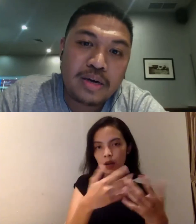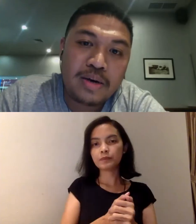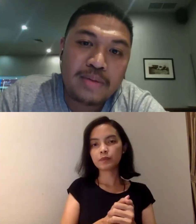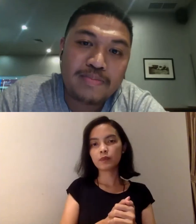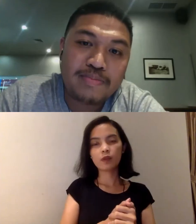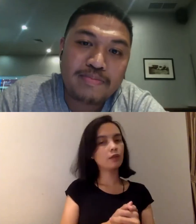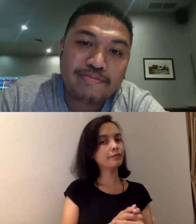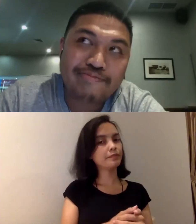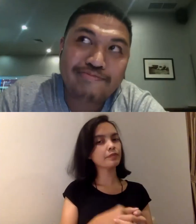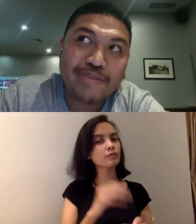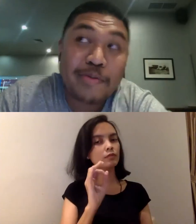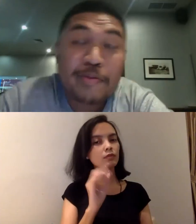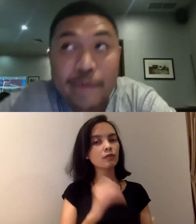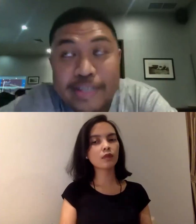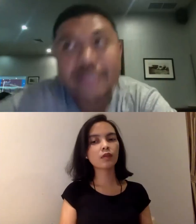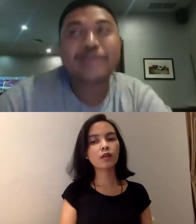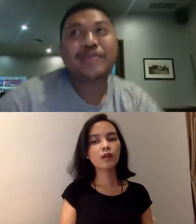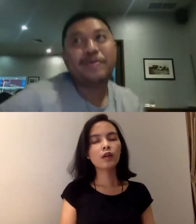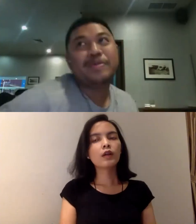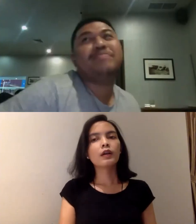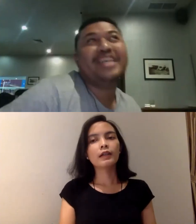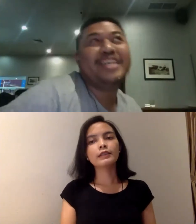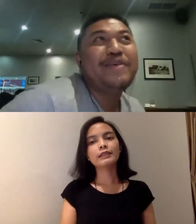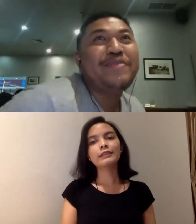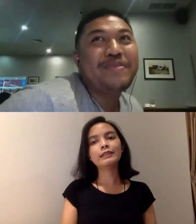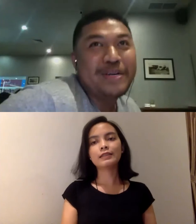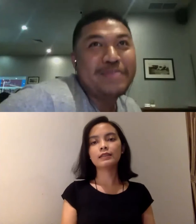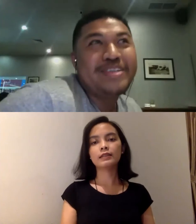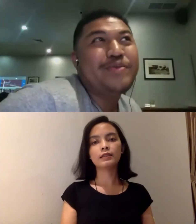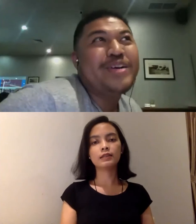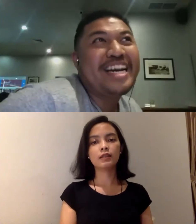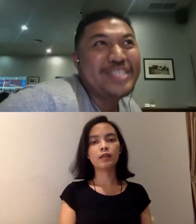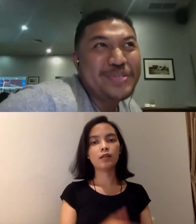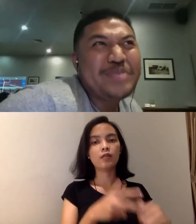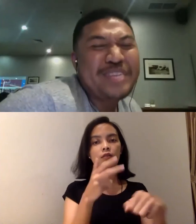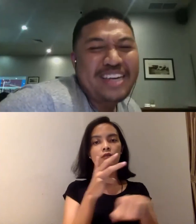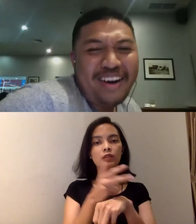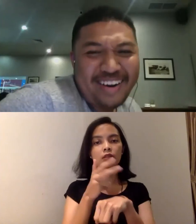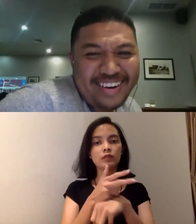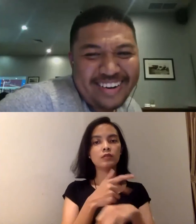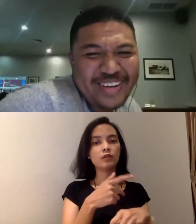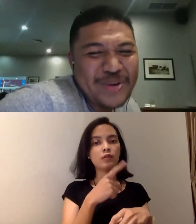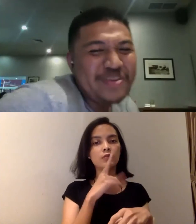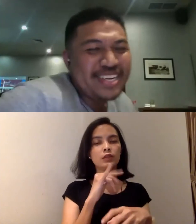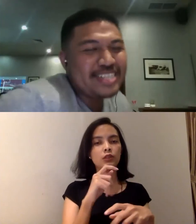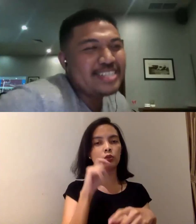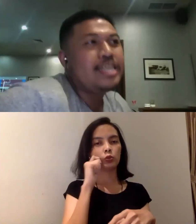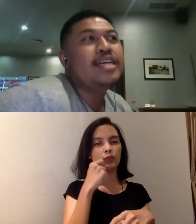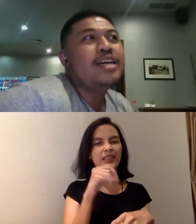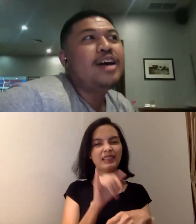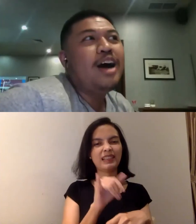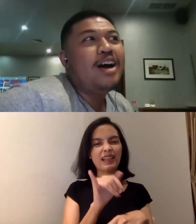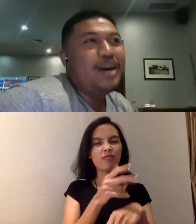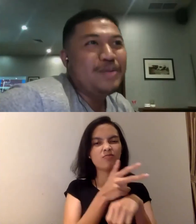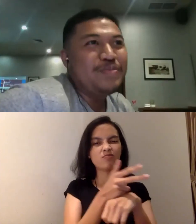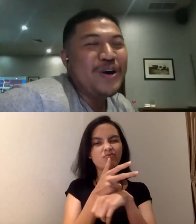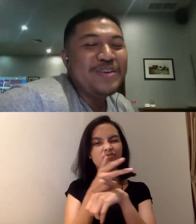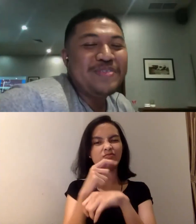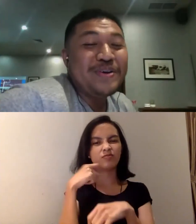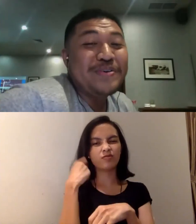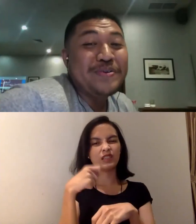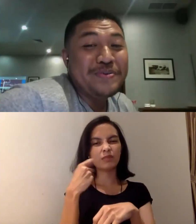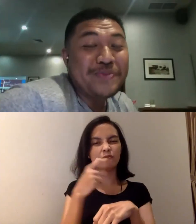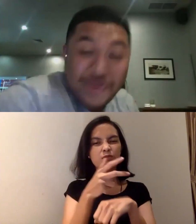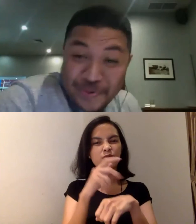Okay, first, the making of the film were actually really hard, because all of